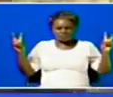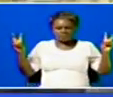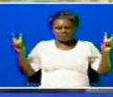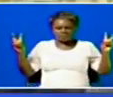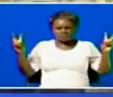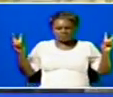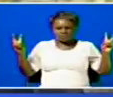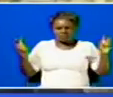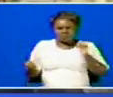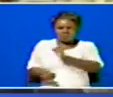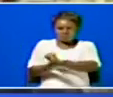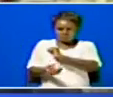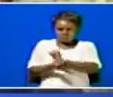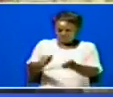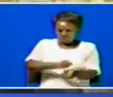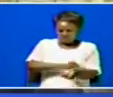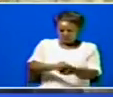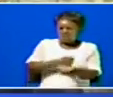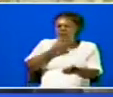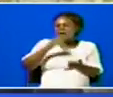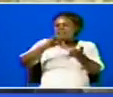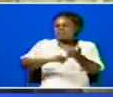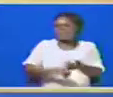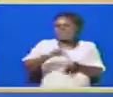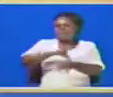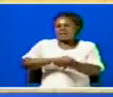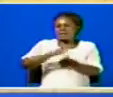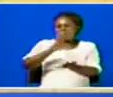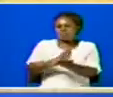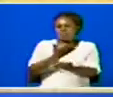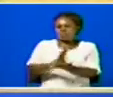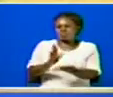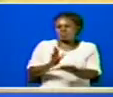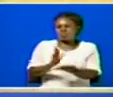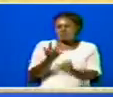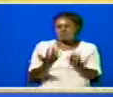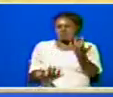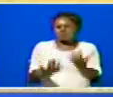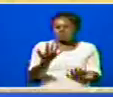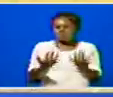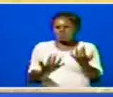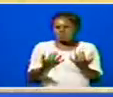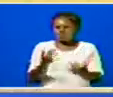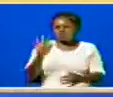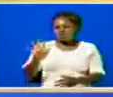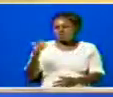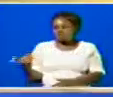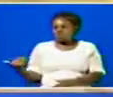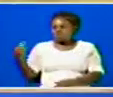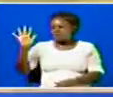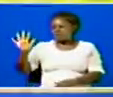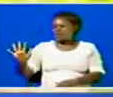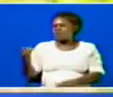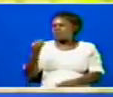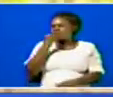She narrates that on the fateful day, her husband bought cassava from a local farmer and prepared dinner for their five children. The